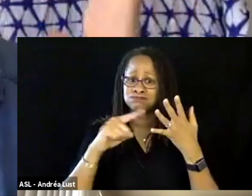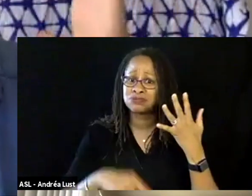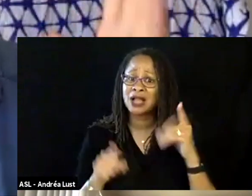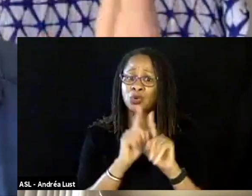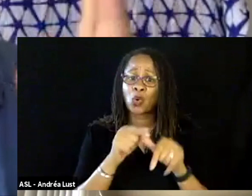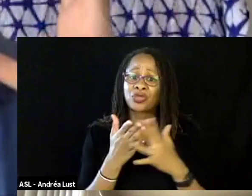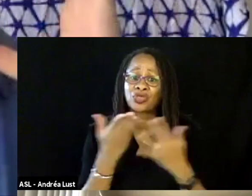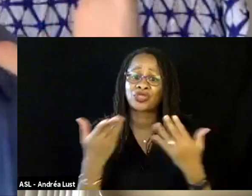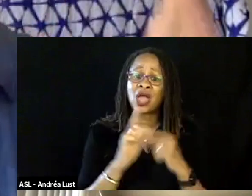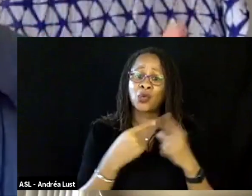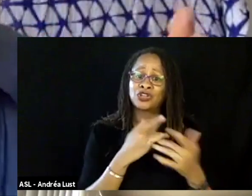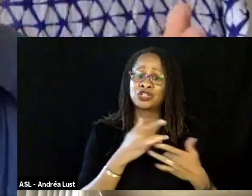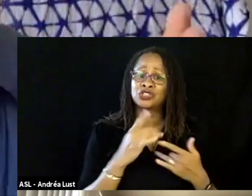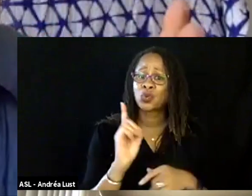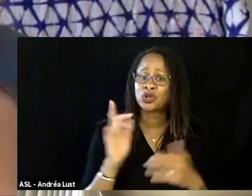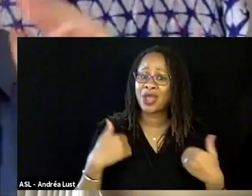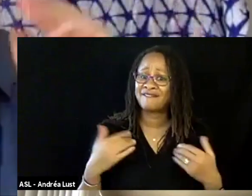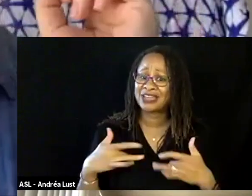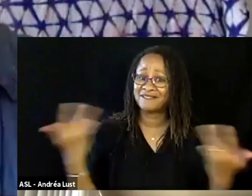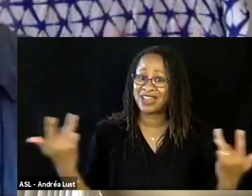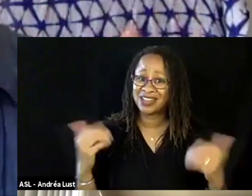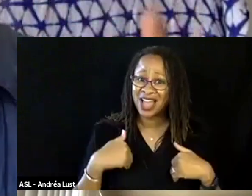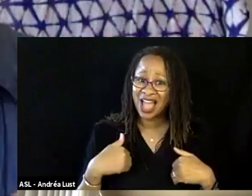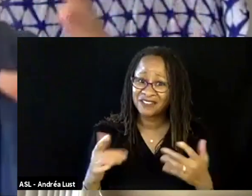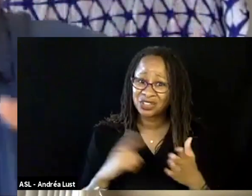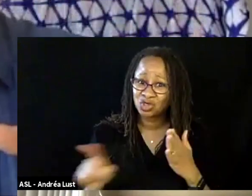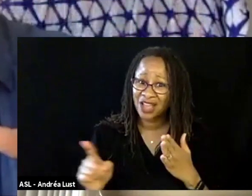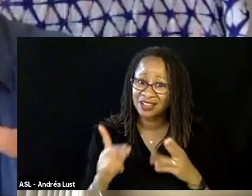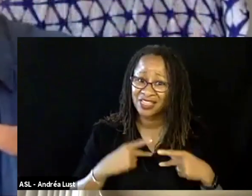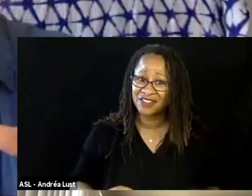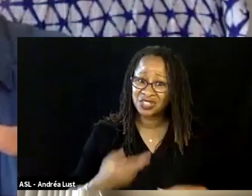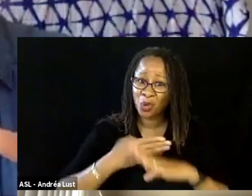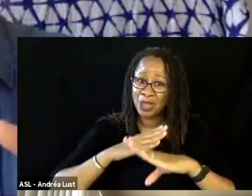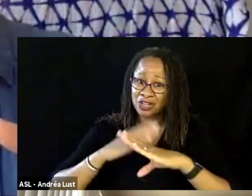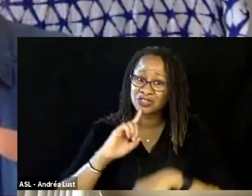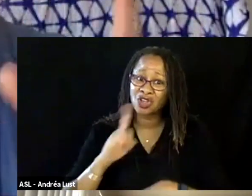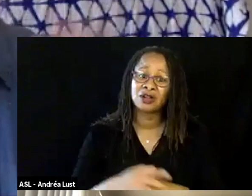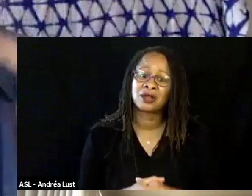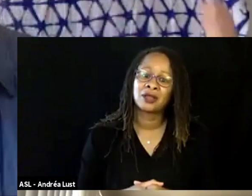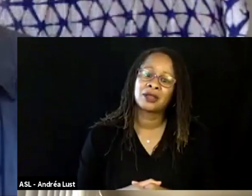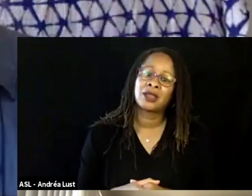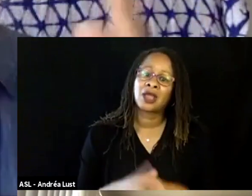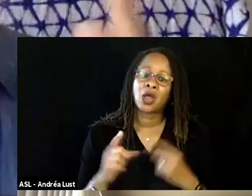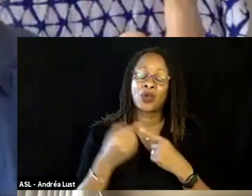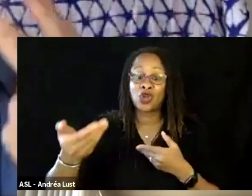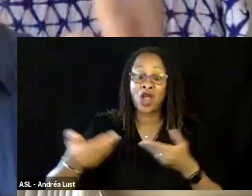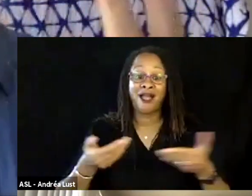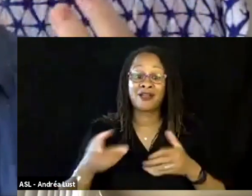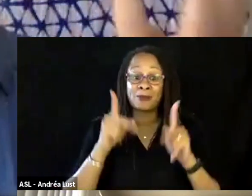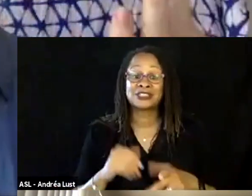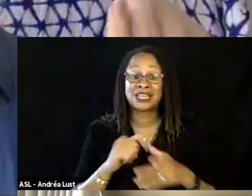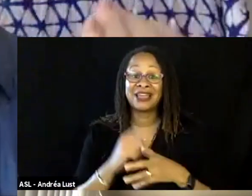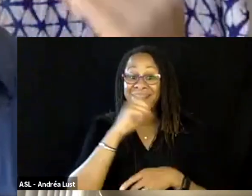right? Like, when you're considering where you're holding an event, have you checked where what the physical barriers are, right? When you're hiring somebody in